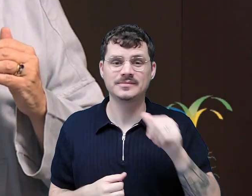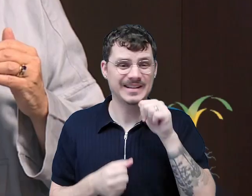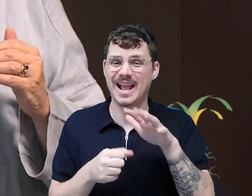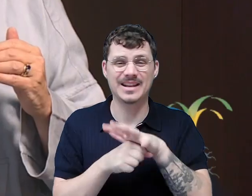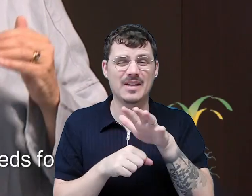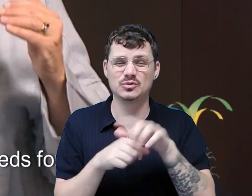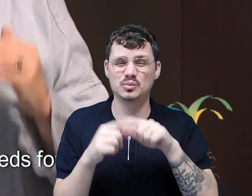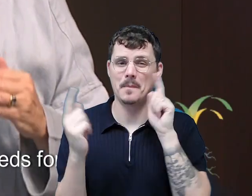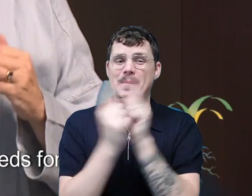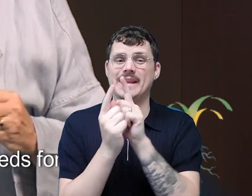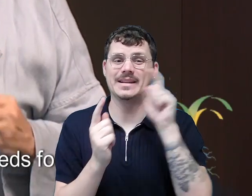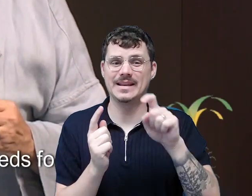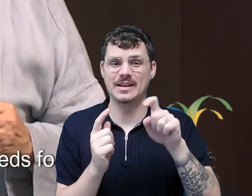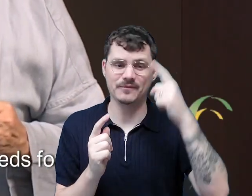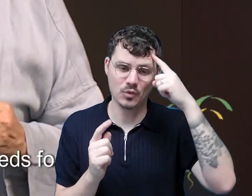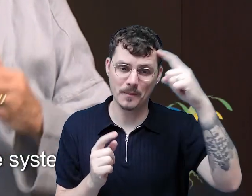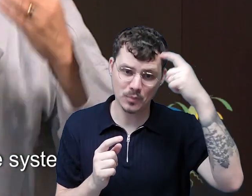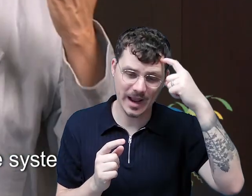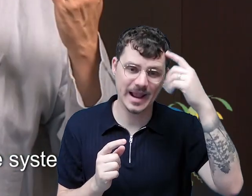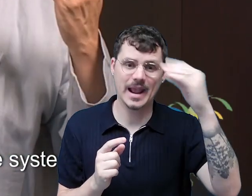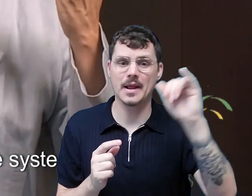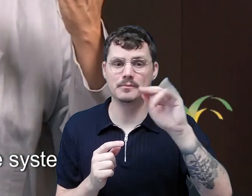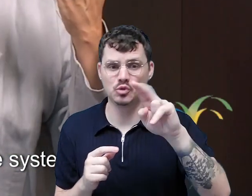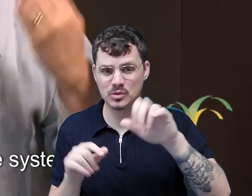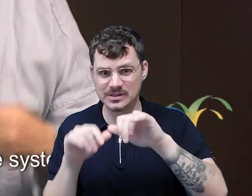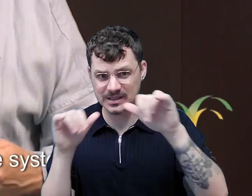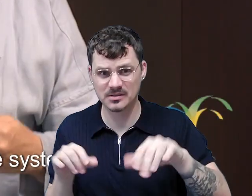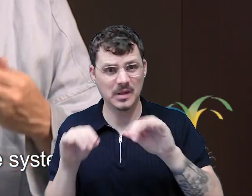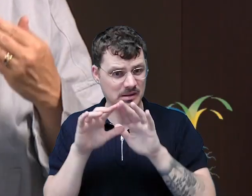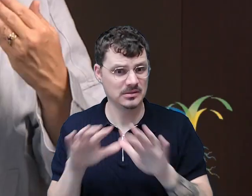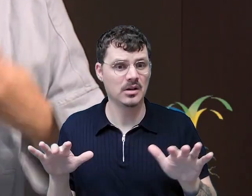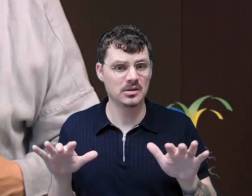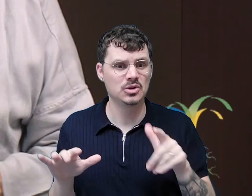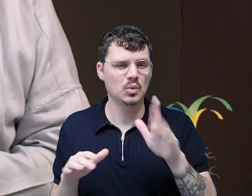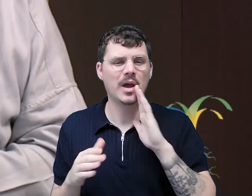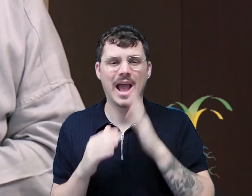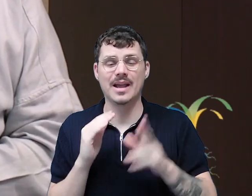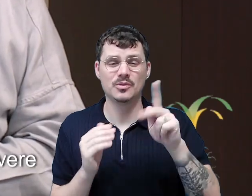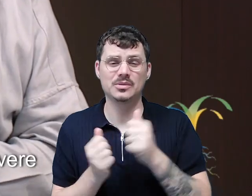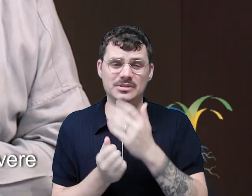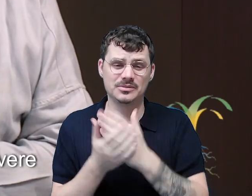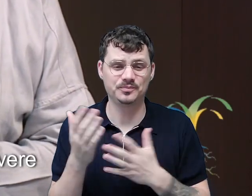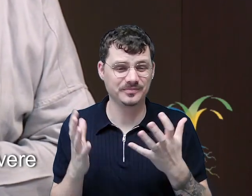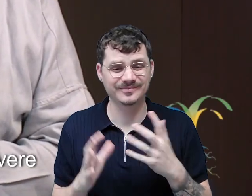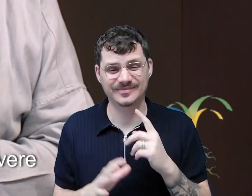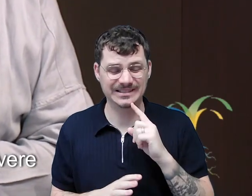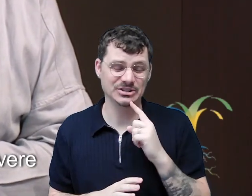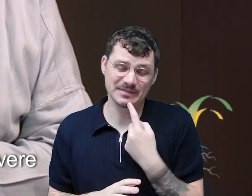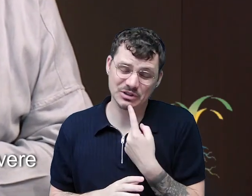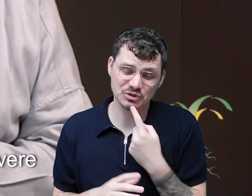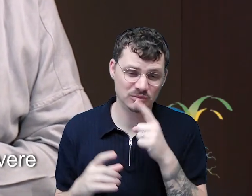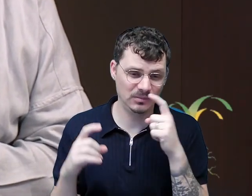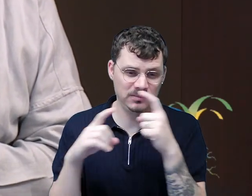body, and it's not enough to meet the needs for all your brain cells and your immune system cells and so on, you end up with some